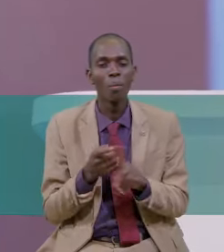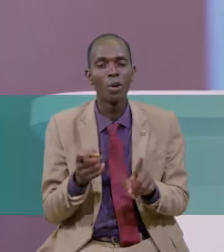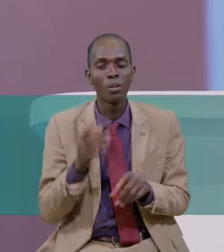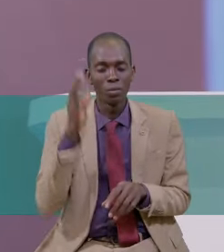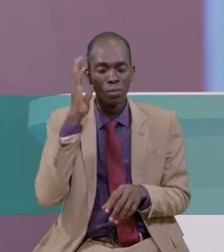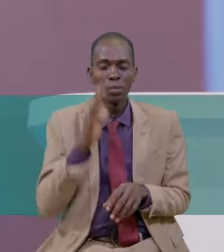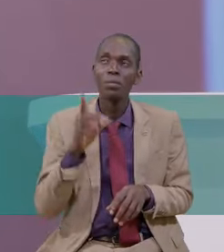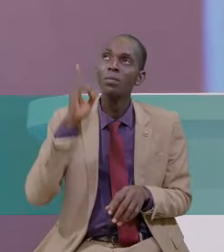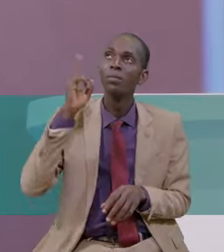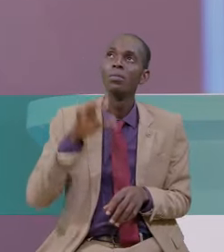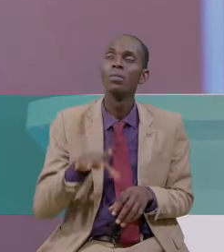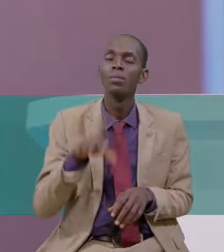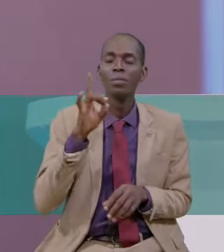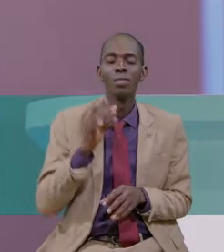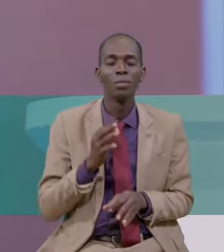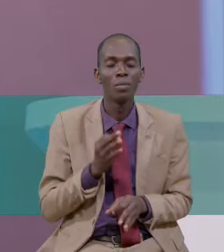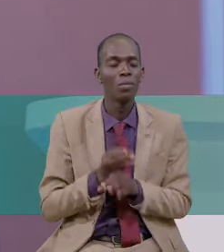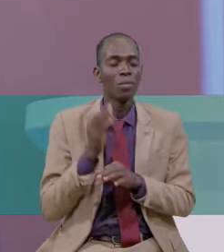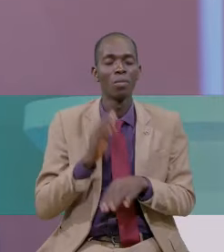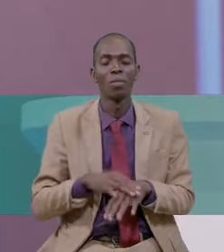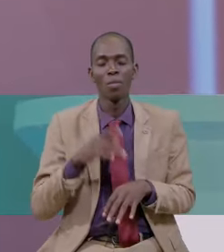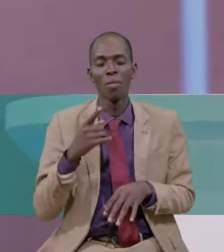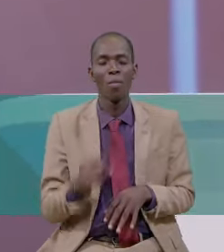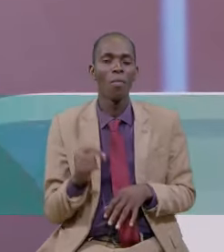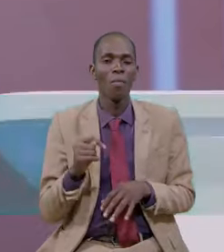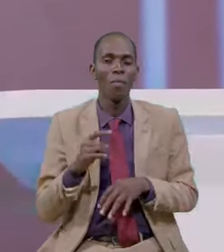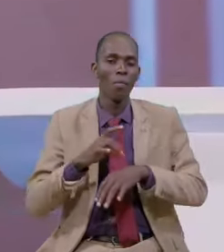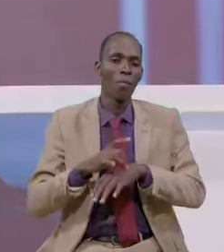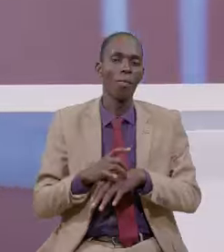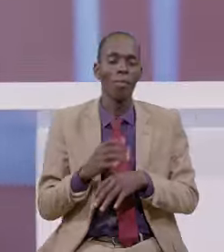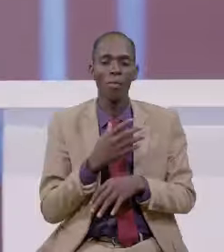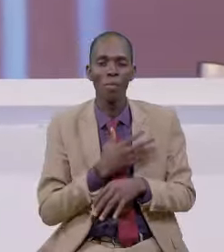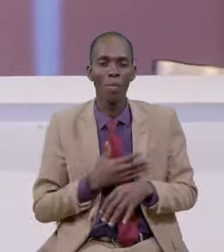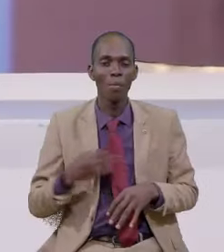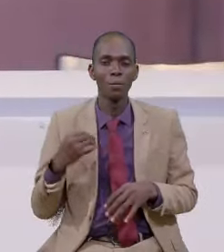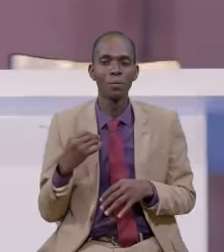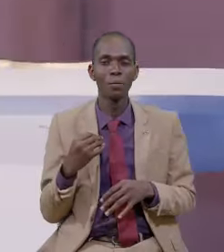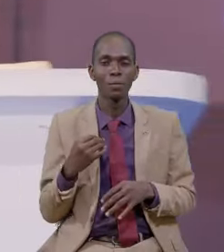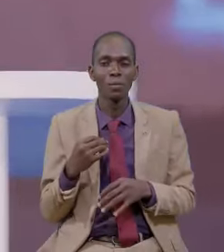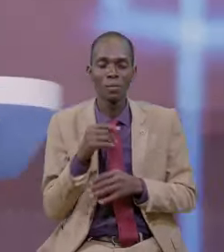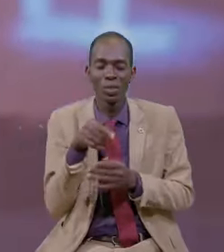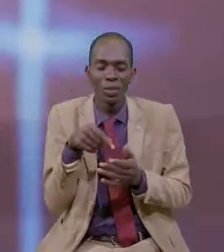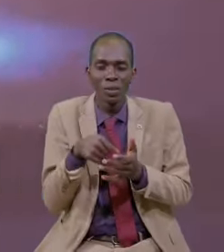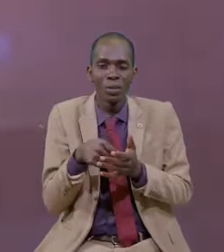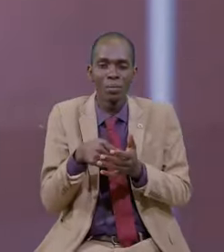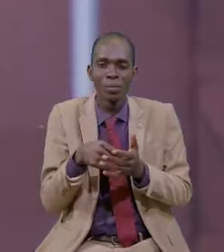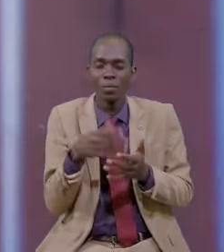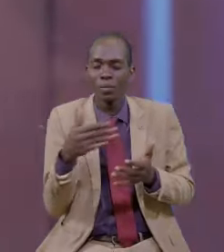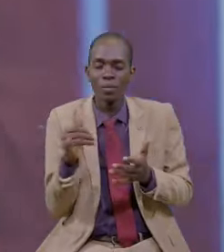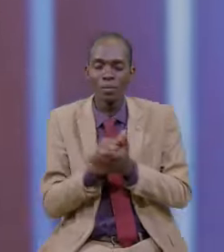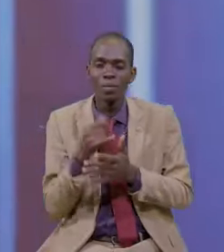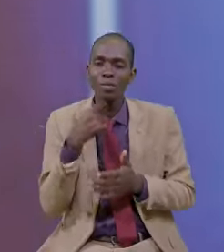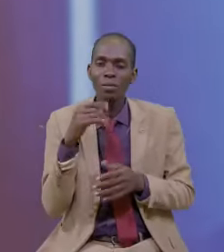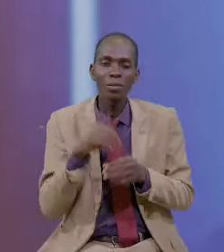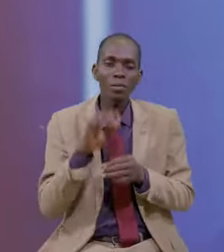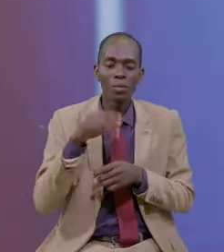earth? The faith that believes and believes of the depth of your heart that you belong to God and you live for